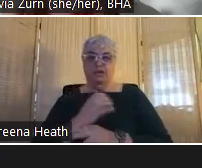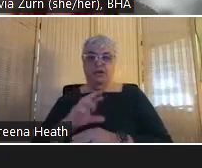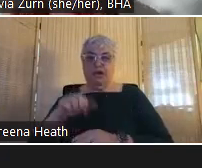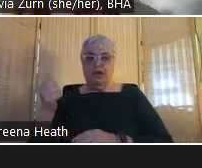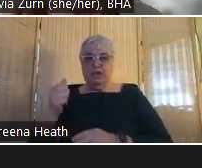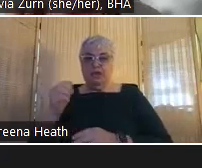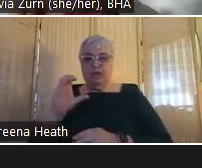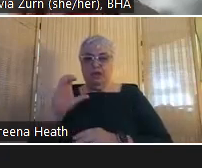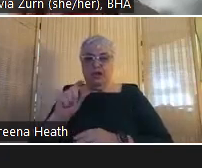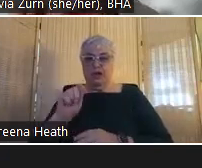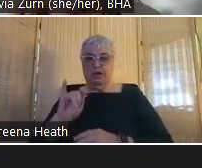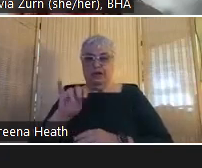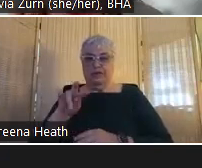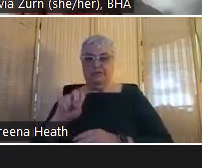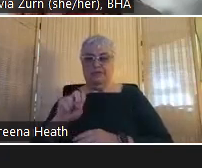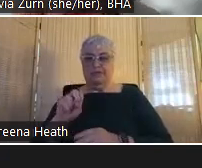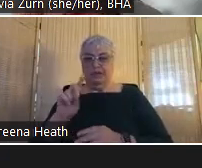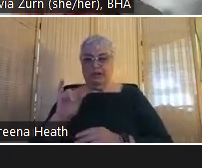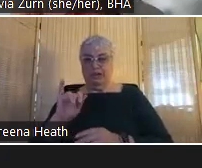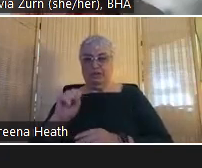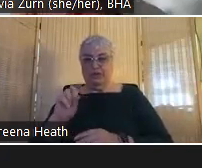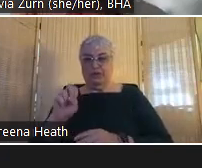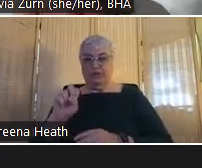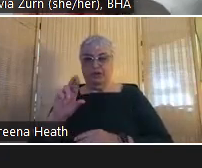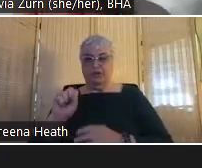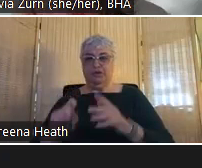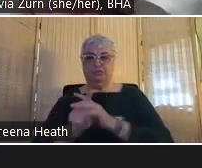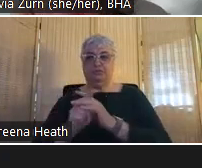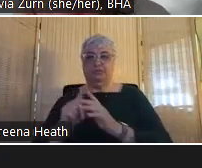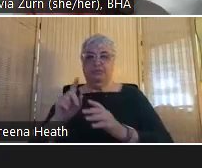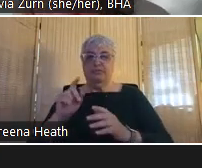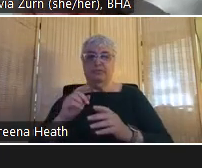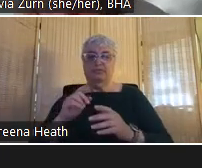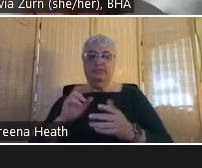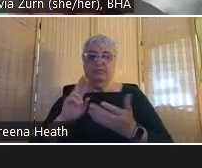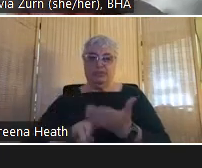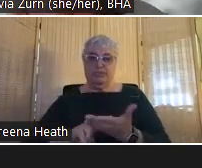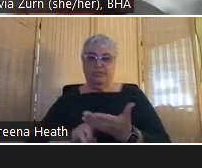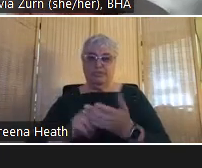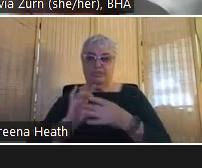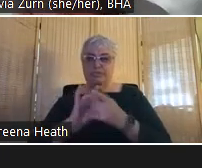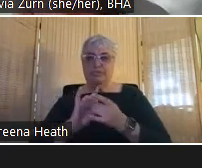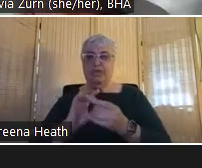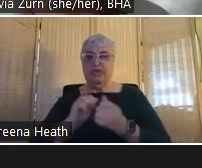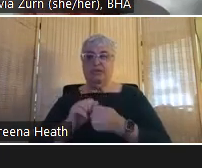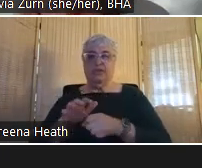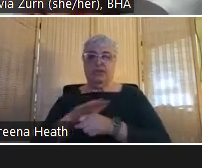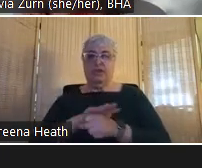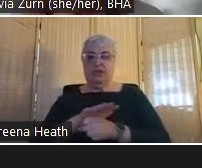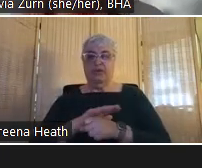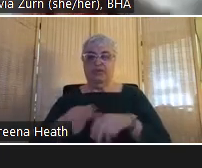cognitive or neurodiverse needs who are in crisis. They may develop contractual relationships with local providers